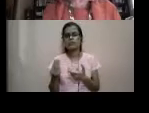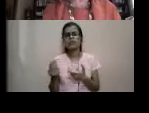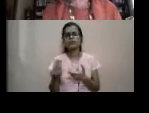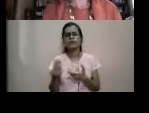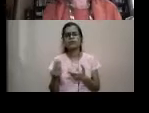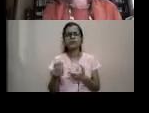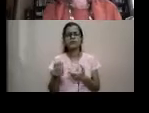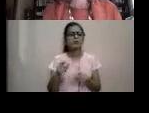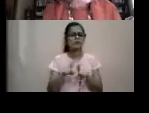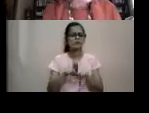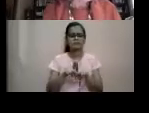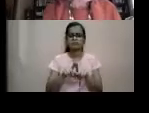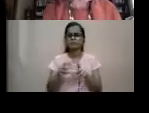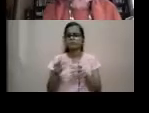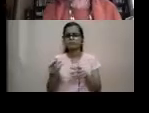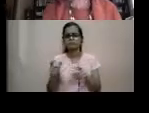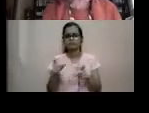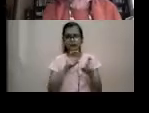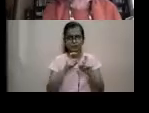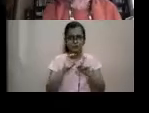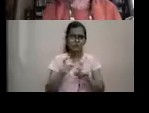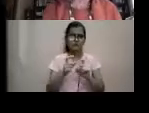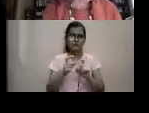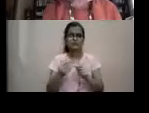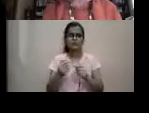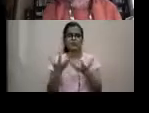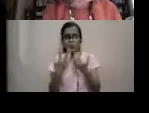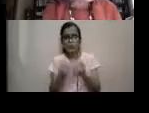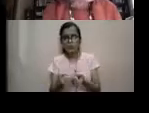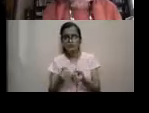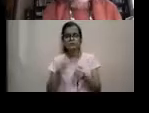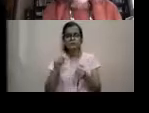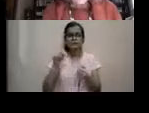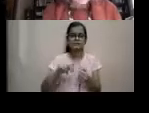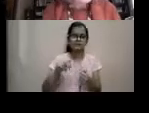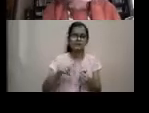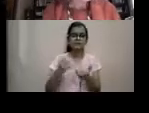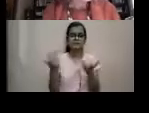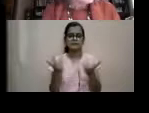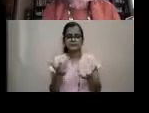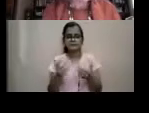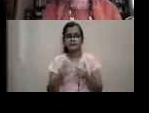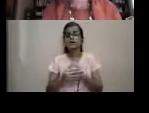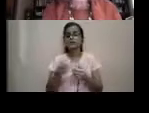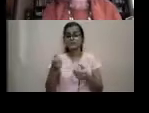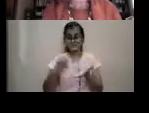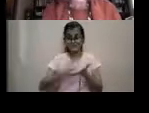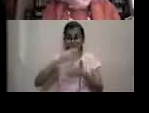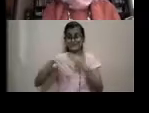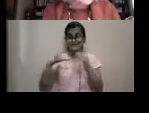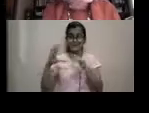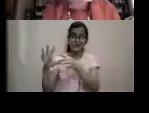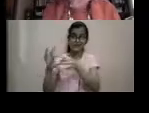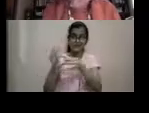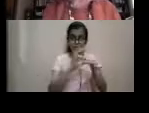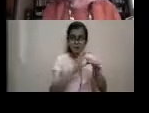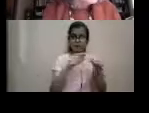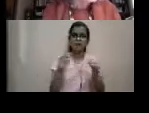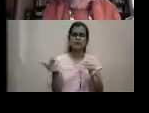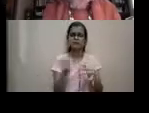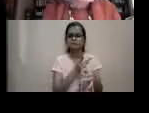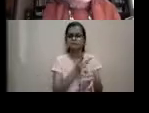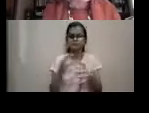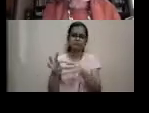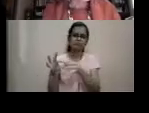that goes well beyond the meeting of needs. But these relationships are also the most fraught